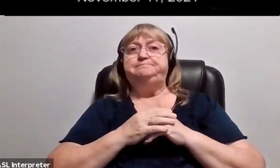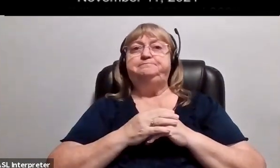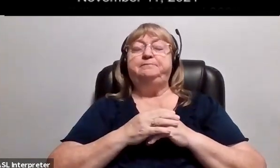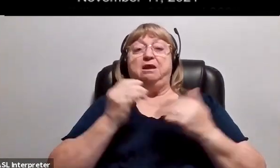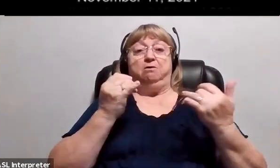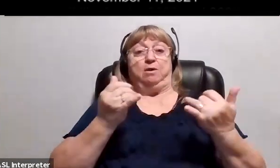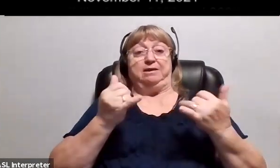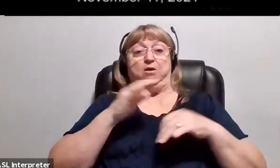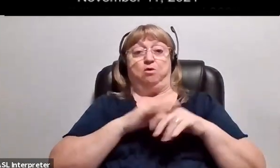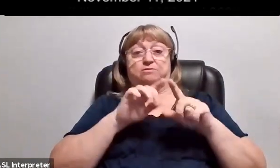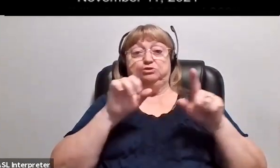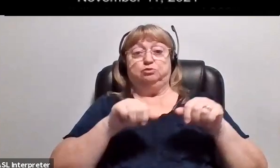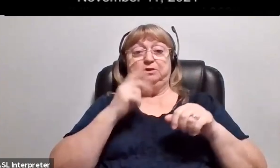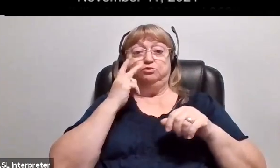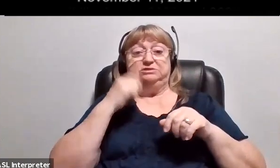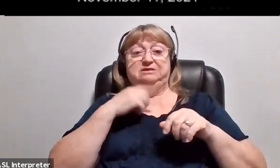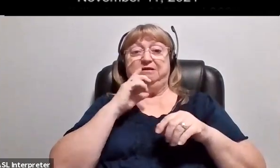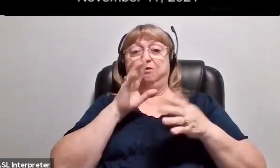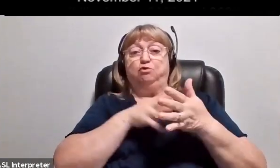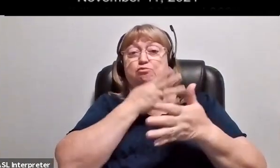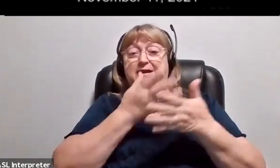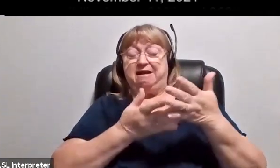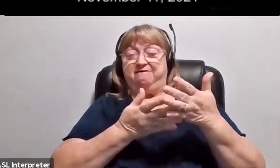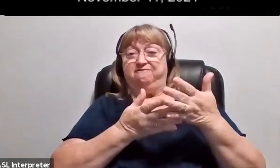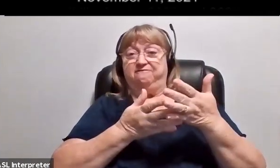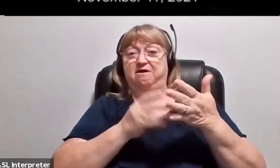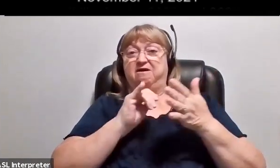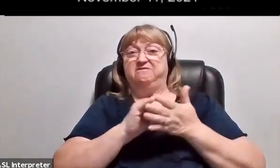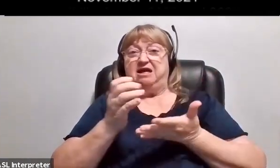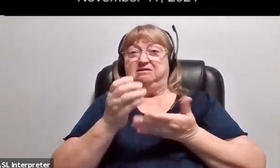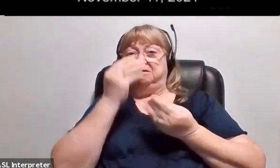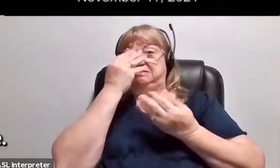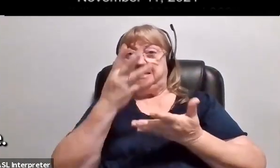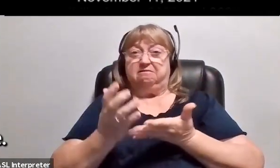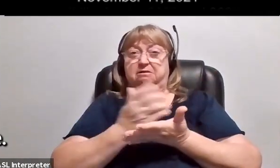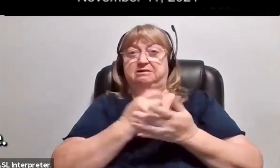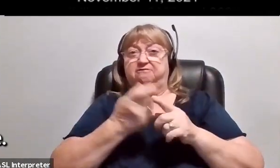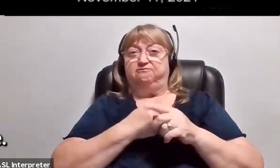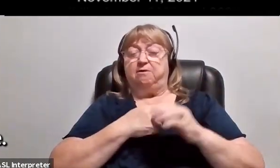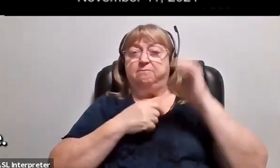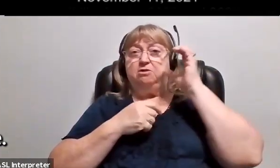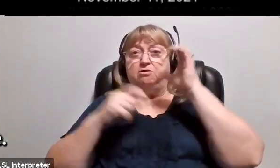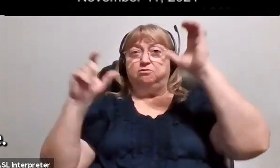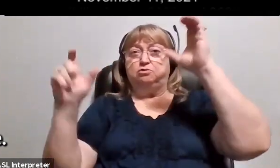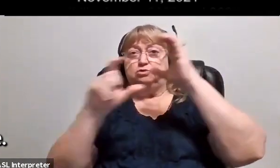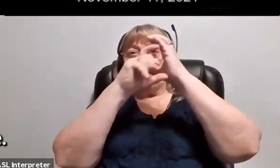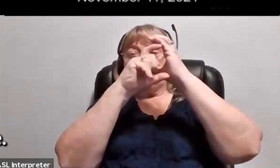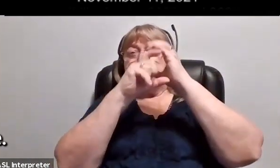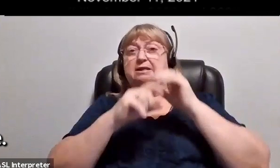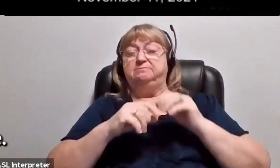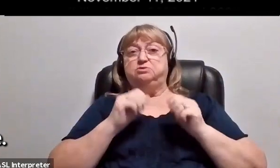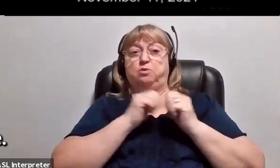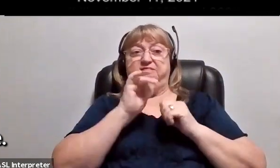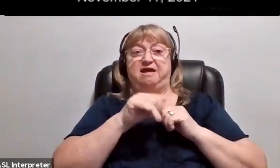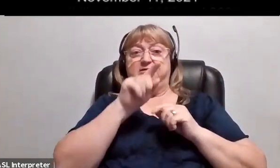right now on the screen, you're seeing a picture of a graph of the data collected from one of the solar eclipses with that typical curved V that you see